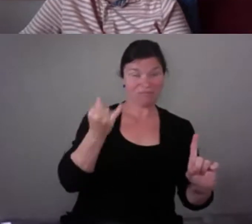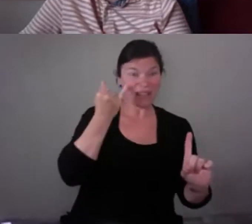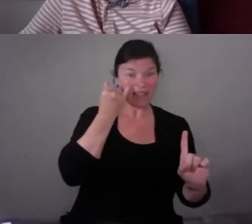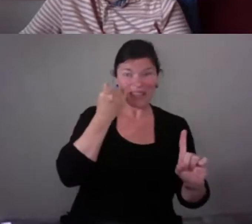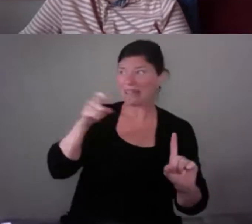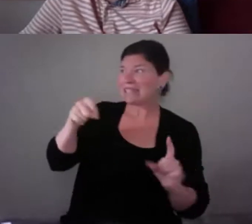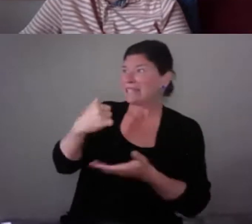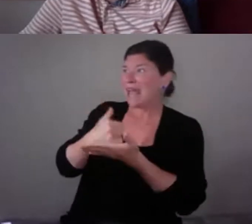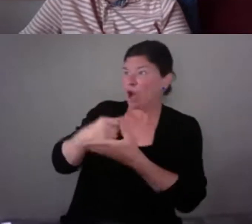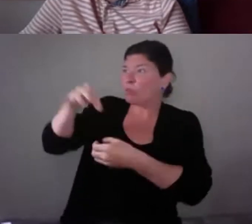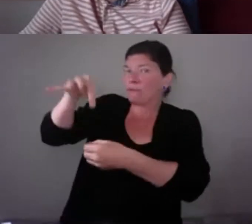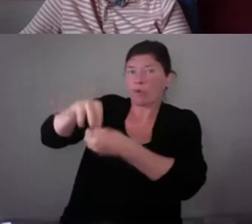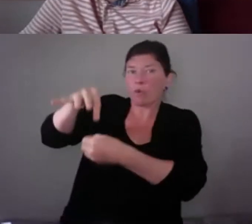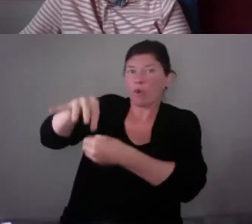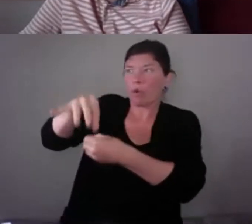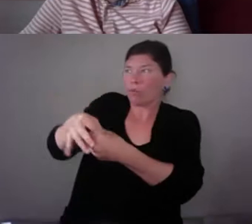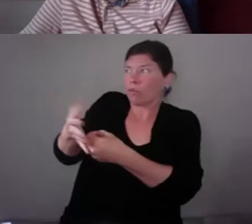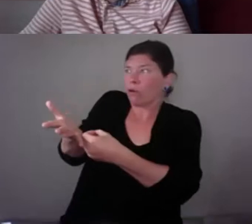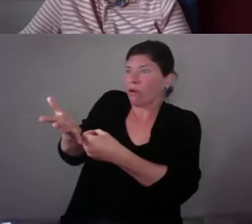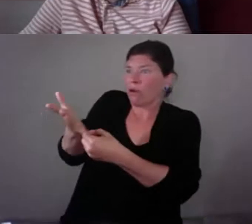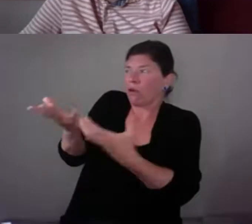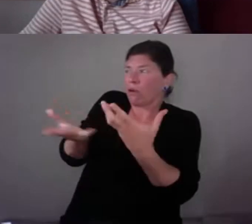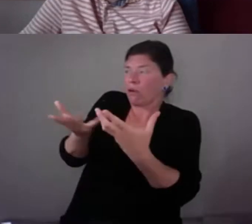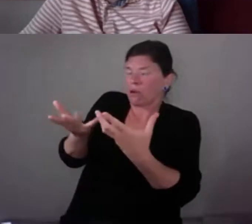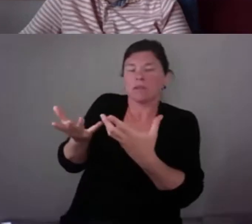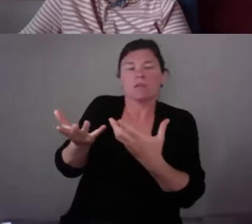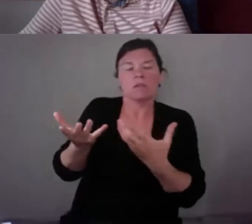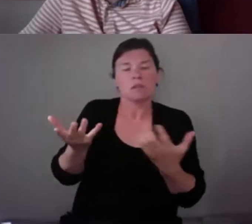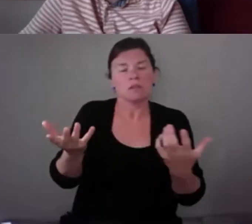vote, to make sure that they are